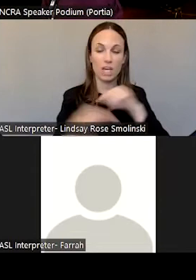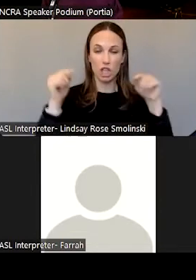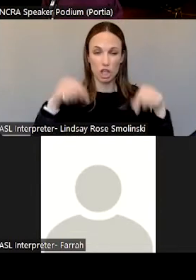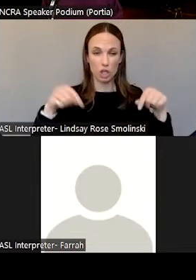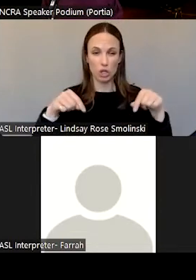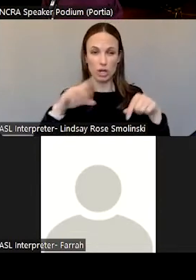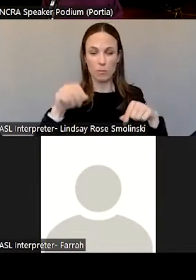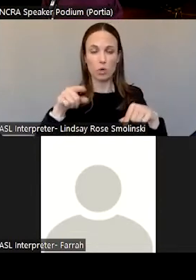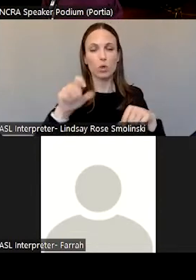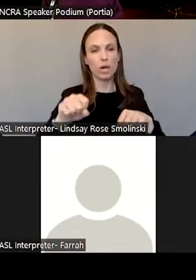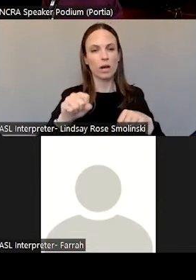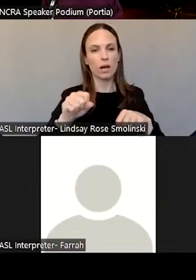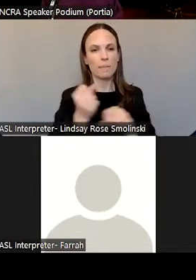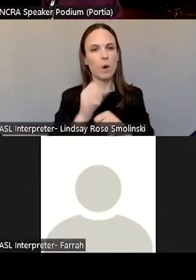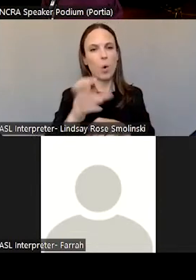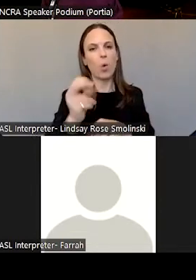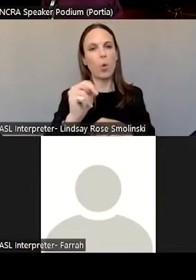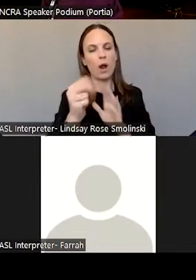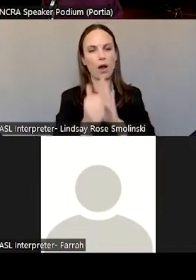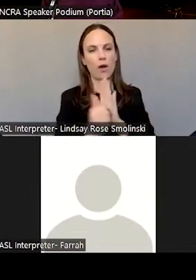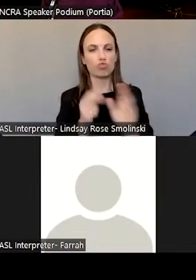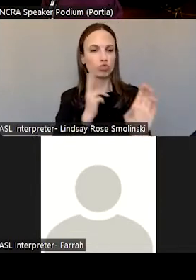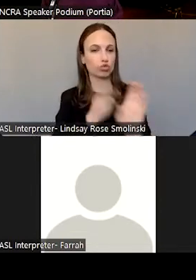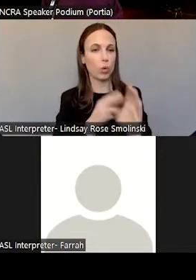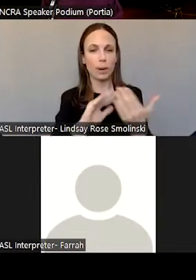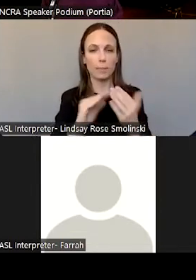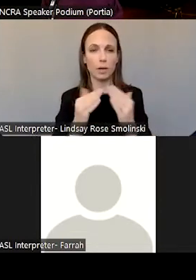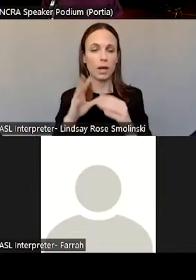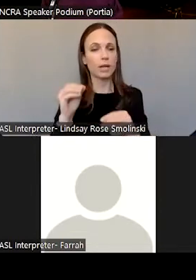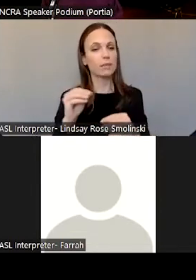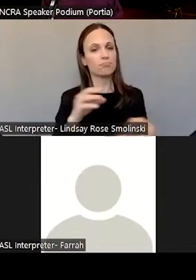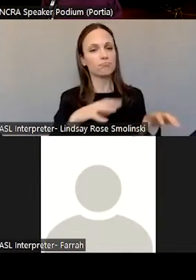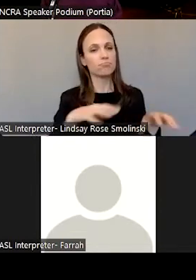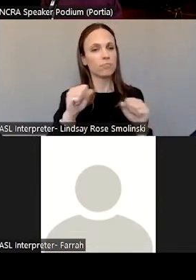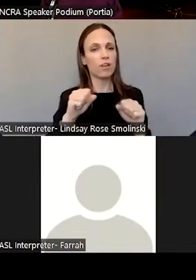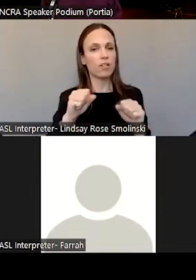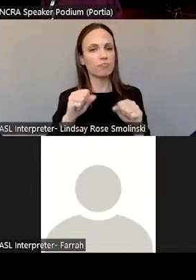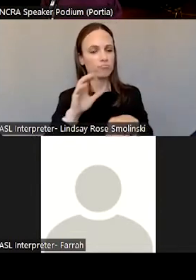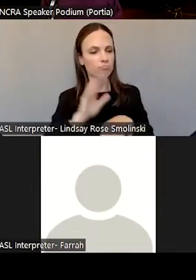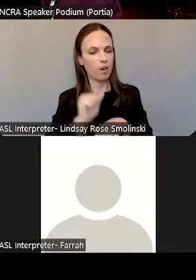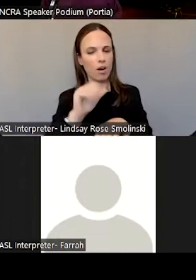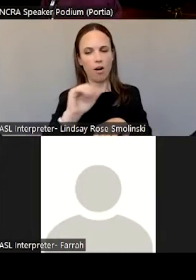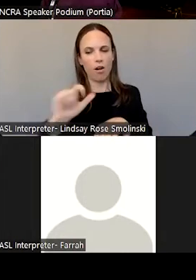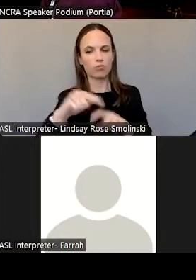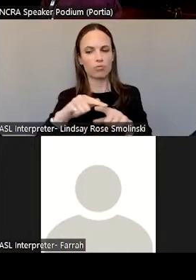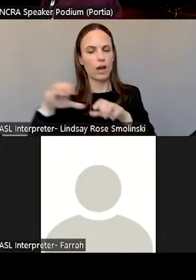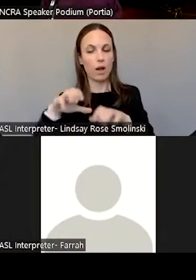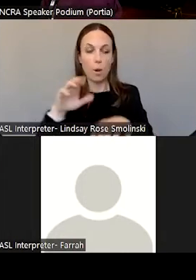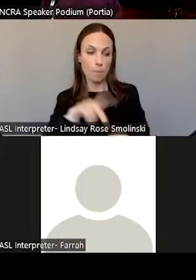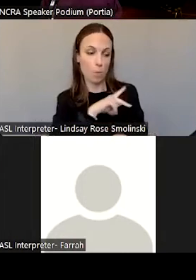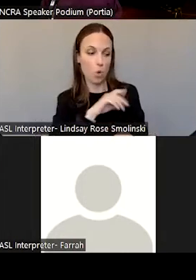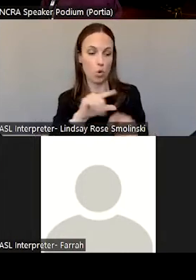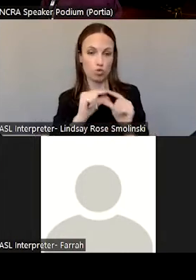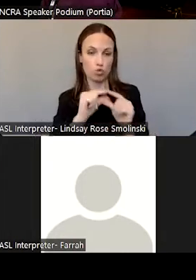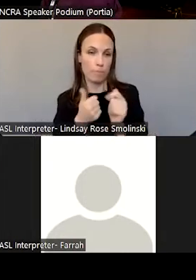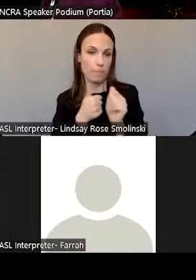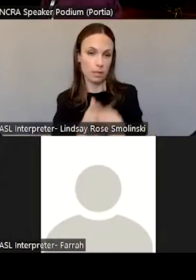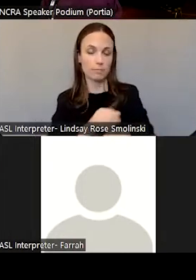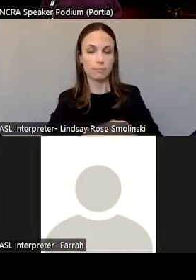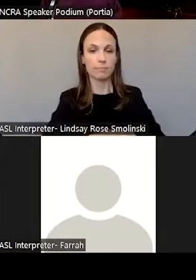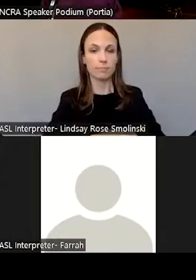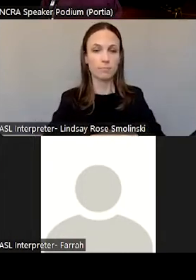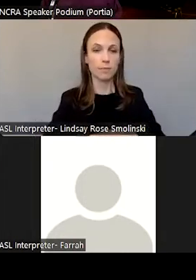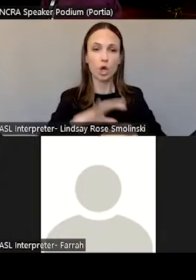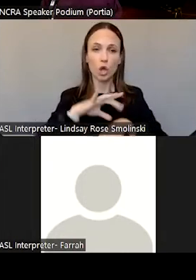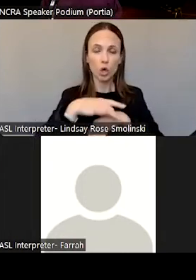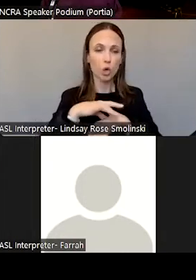Warrior, you can create your own account, join communities, and take on call to actions, personal or group-based. The